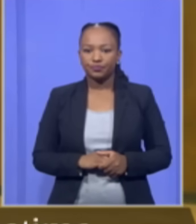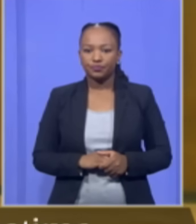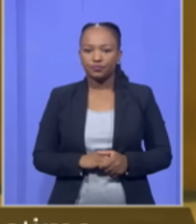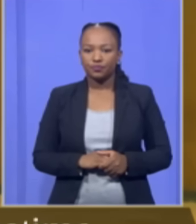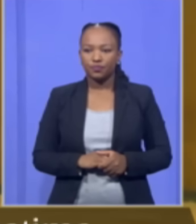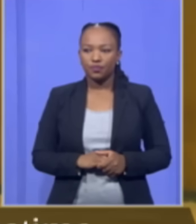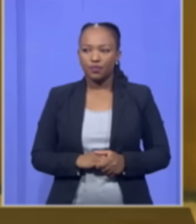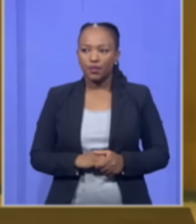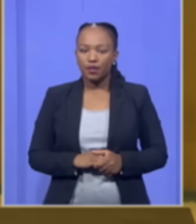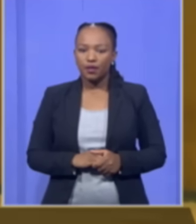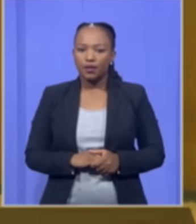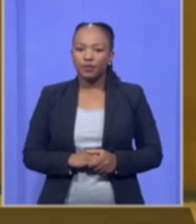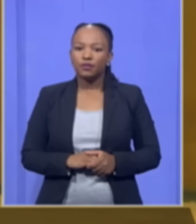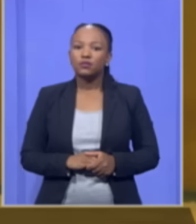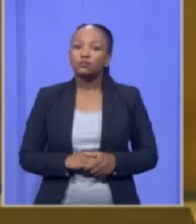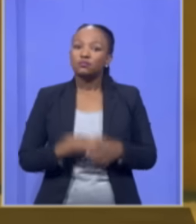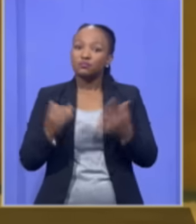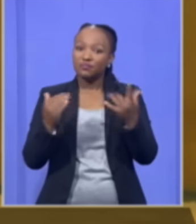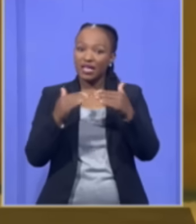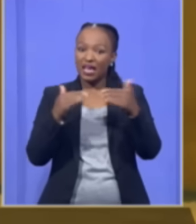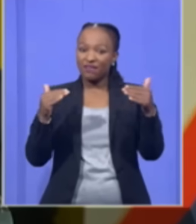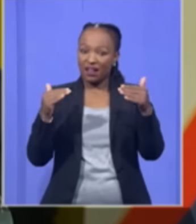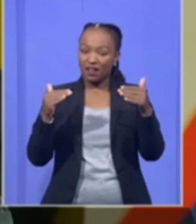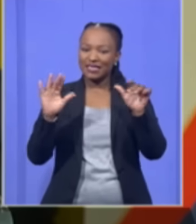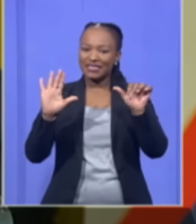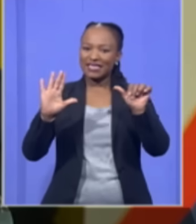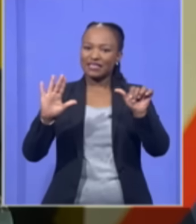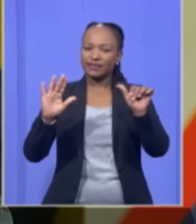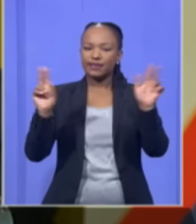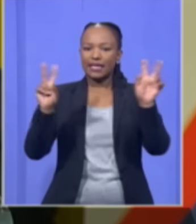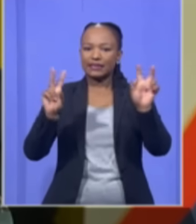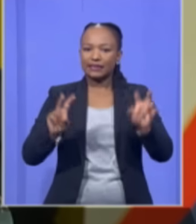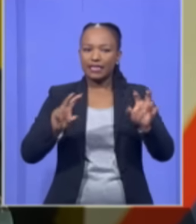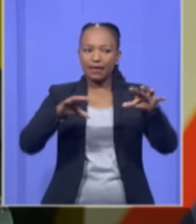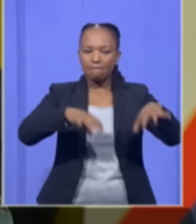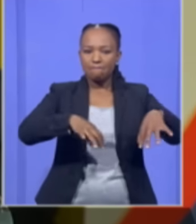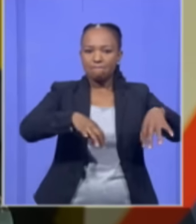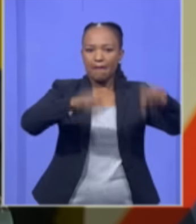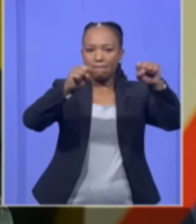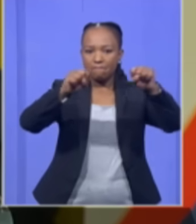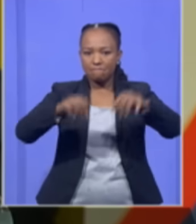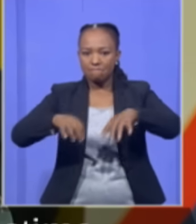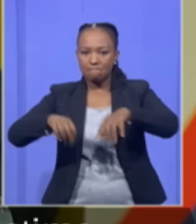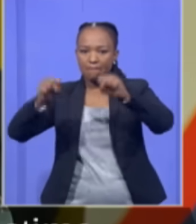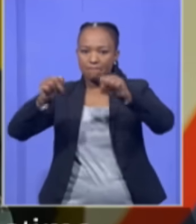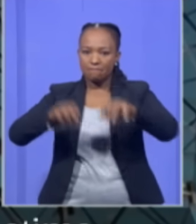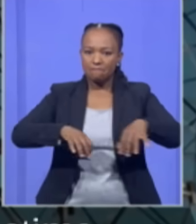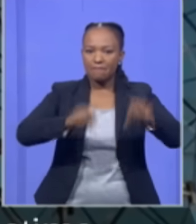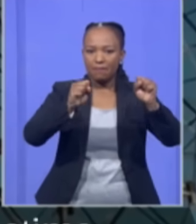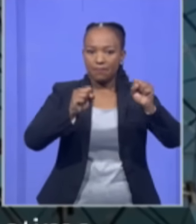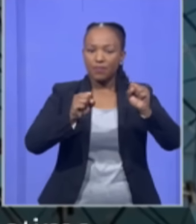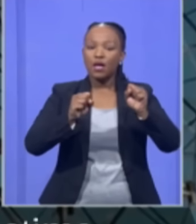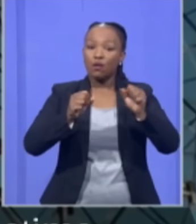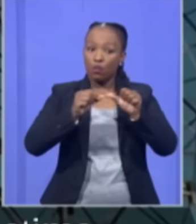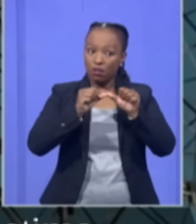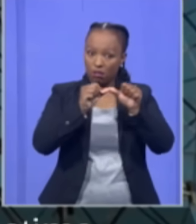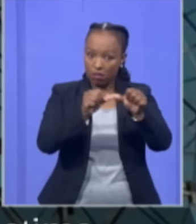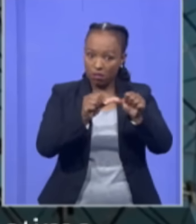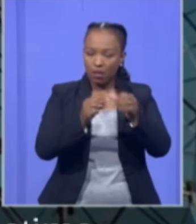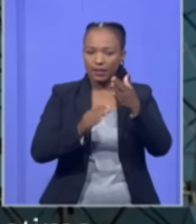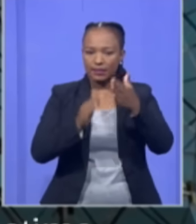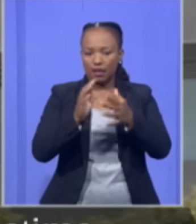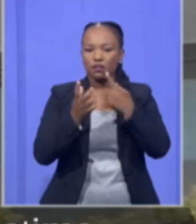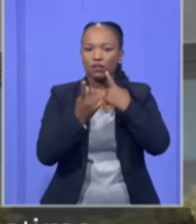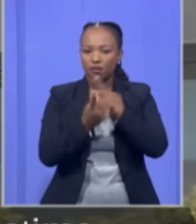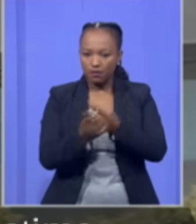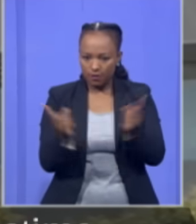Eskom ke ntse tshebetso mokgahlelo wa botshelela wa timatima ka jeno o tlang ho tswela pele ho fihlela ho etswa tsebiso e nngwe hape. Mohato ona